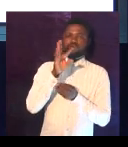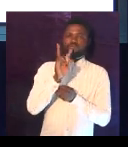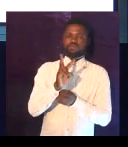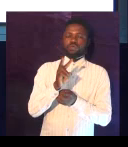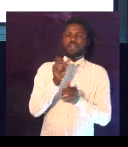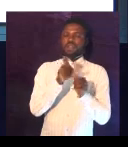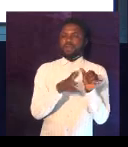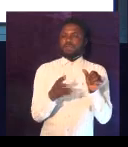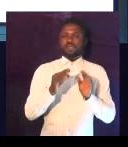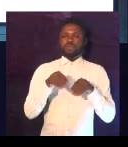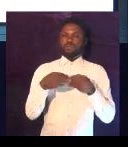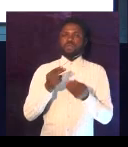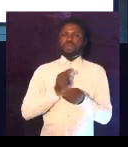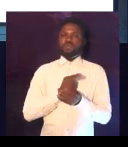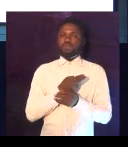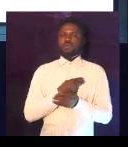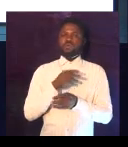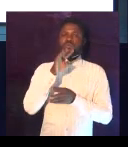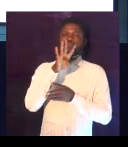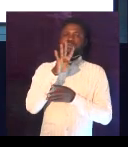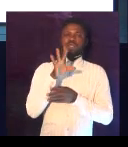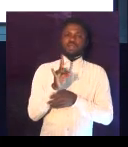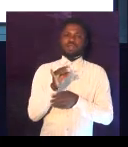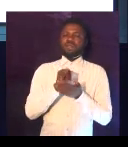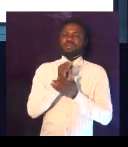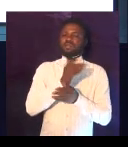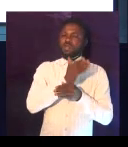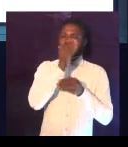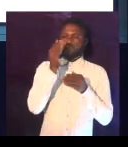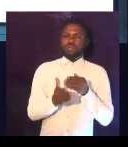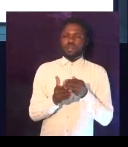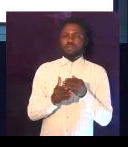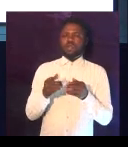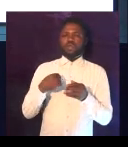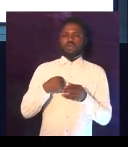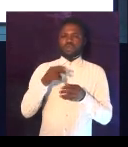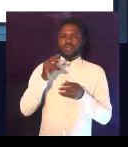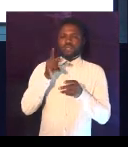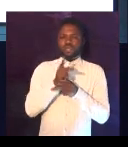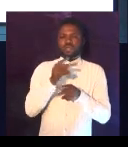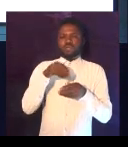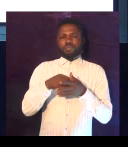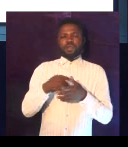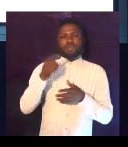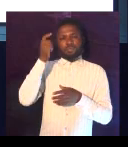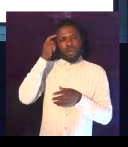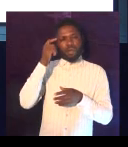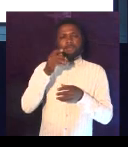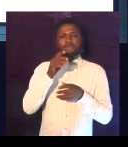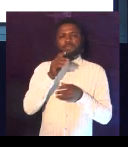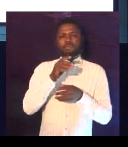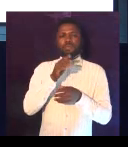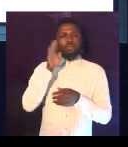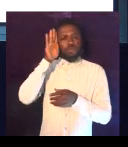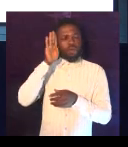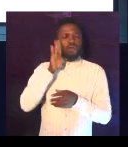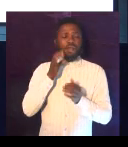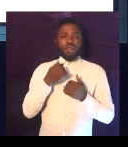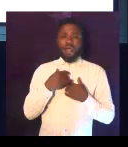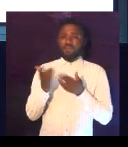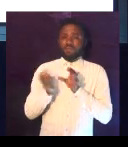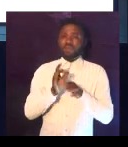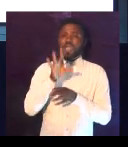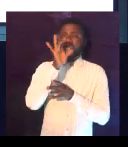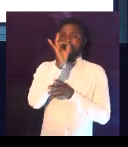plus 2, everything gives us 48. So that's the total score. But we now need to keep in mind that Bukola has done how many